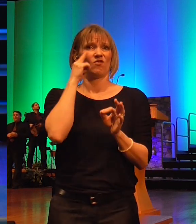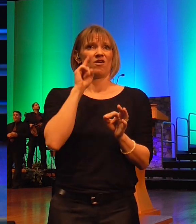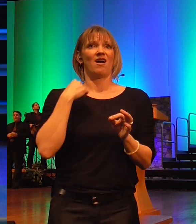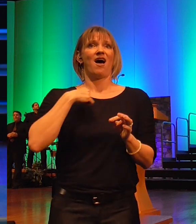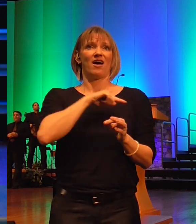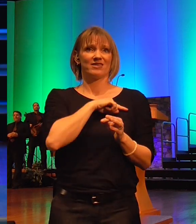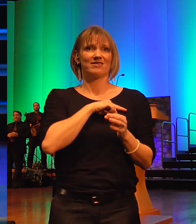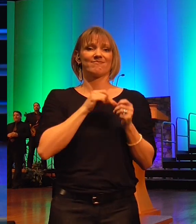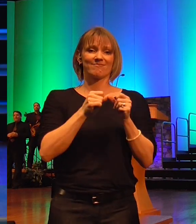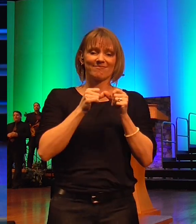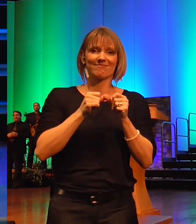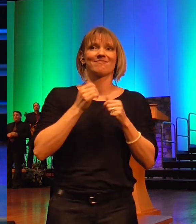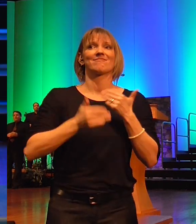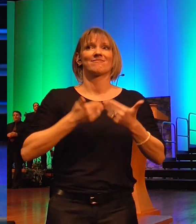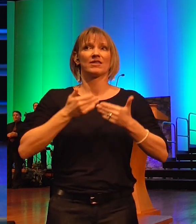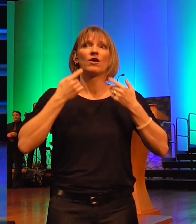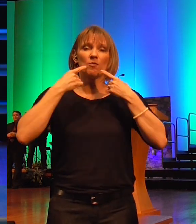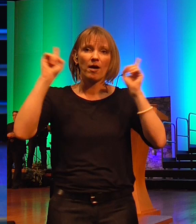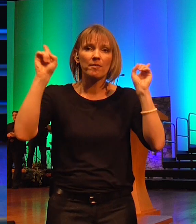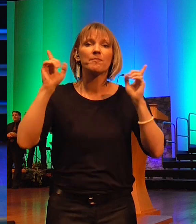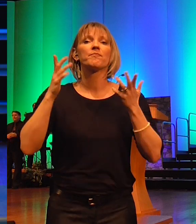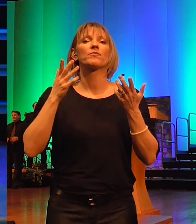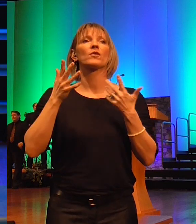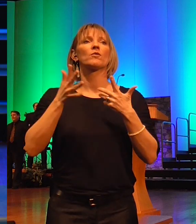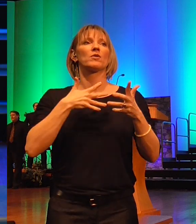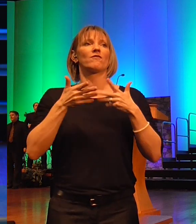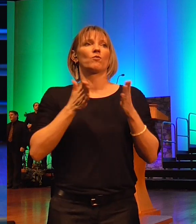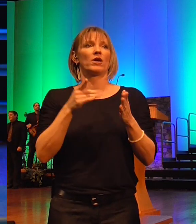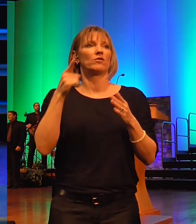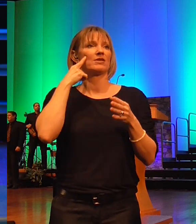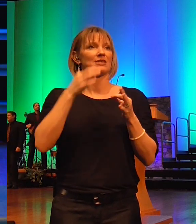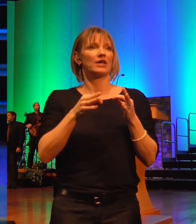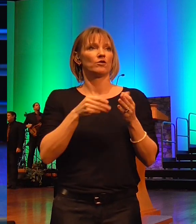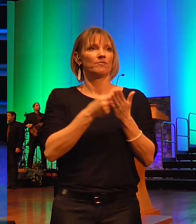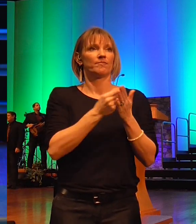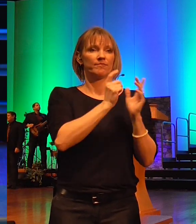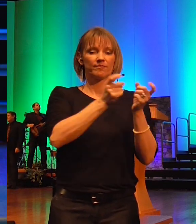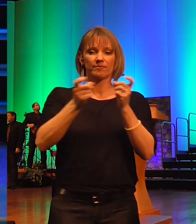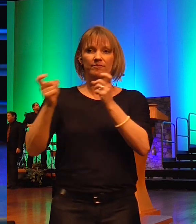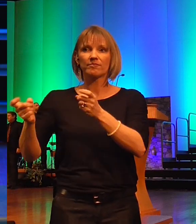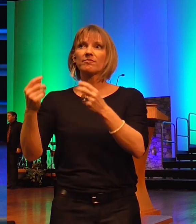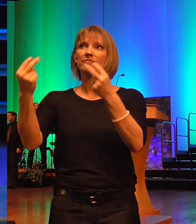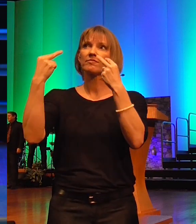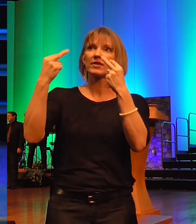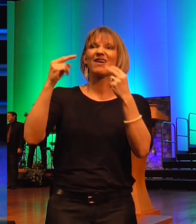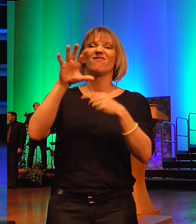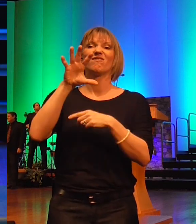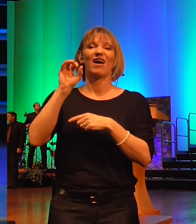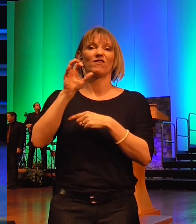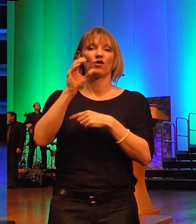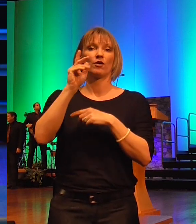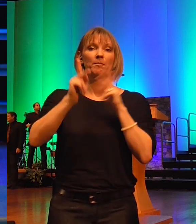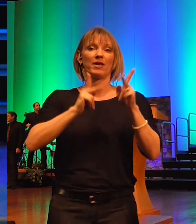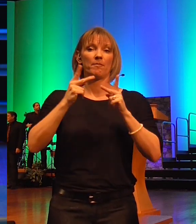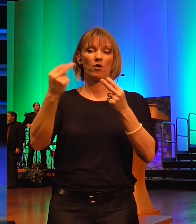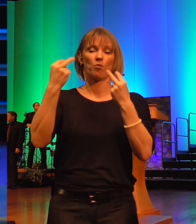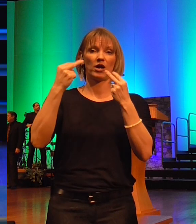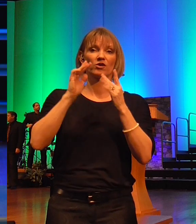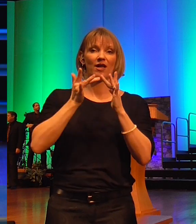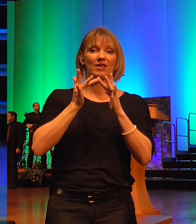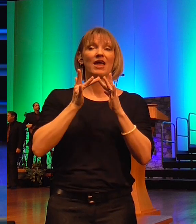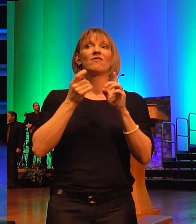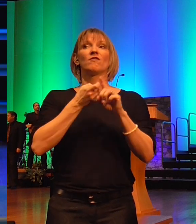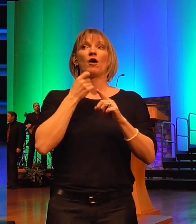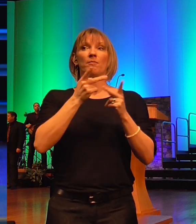our thriving. We so appreciate it, however you choose to give. So grateful to everyone watching online today. We have about 500 people watching us live from places as